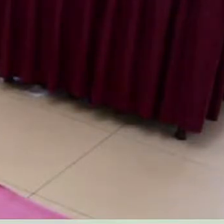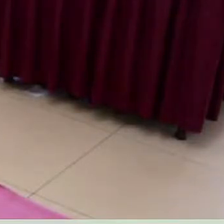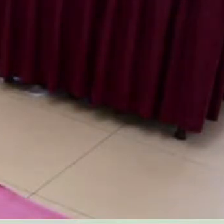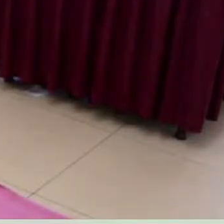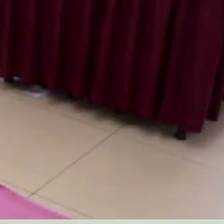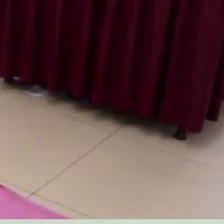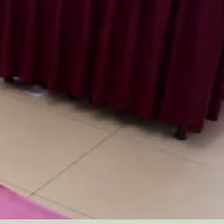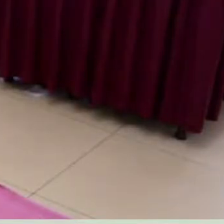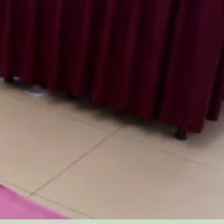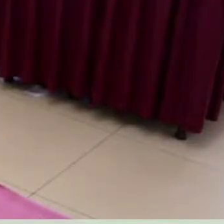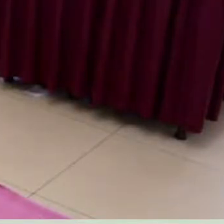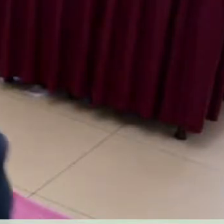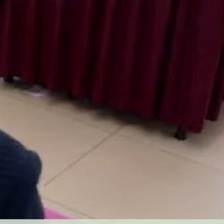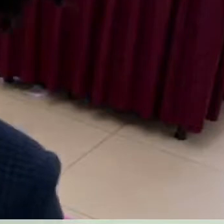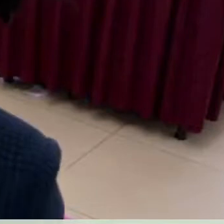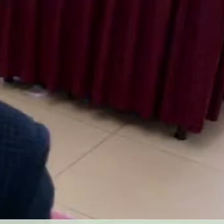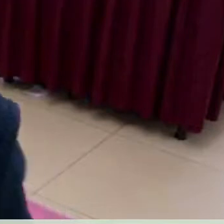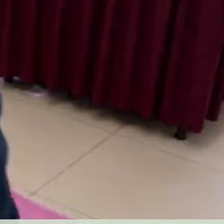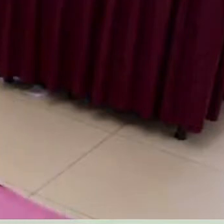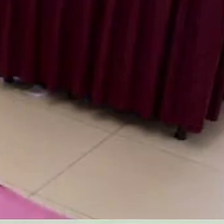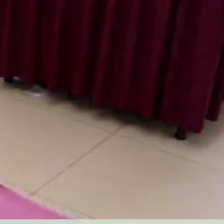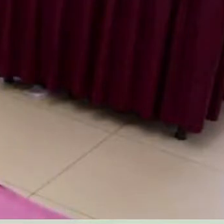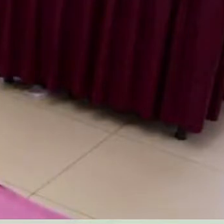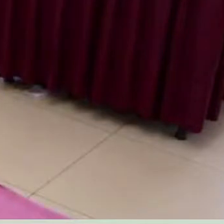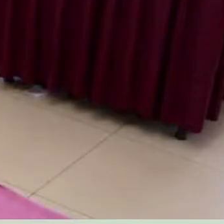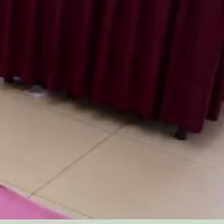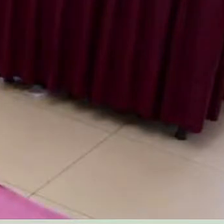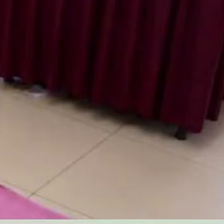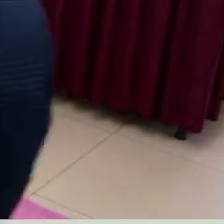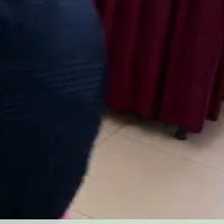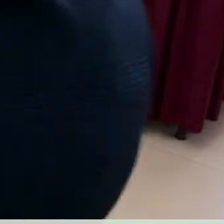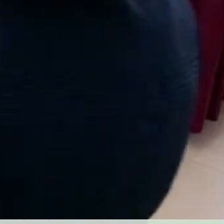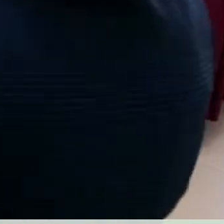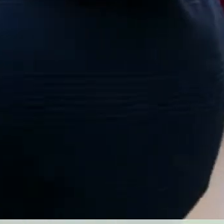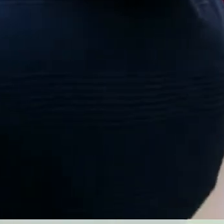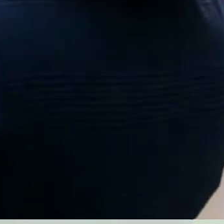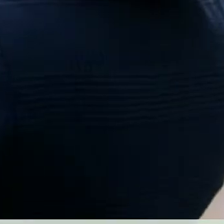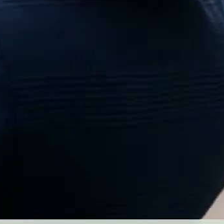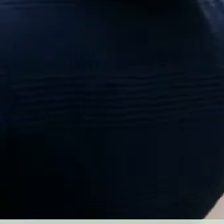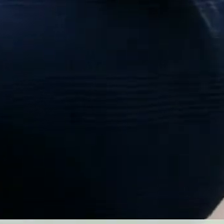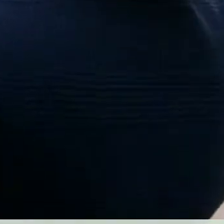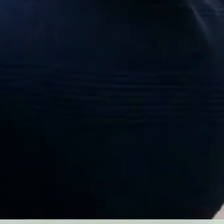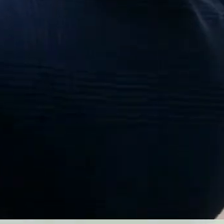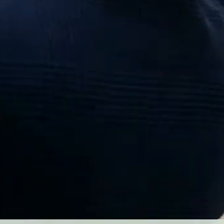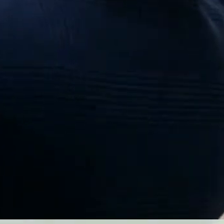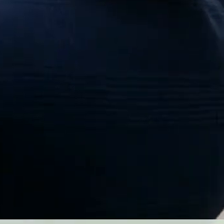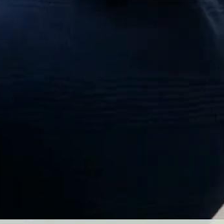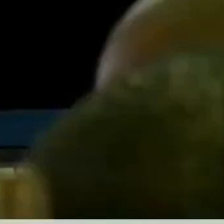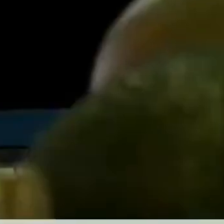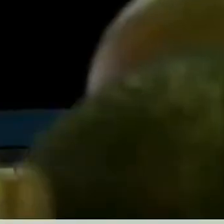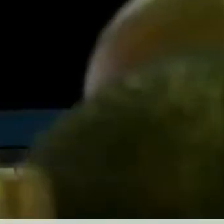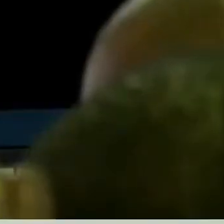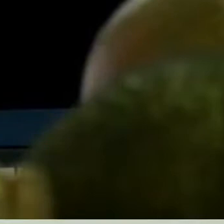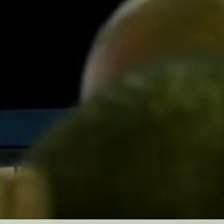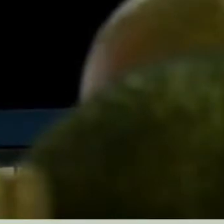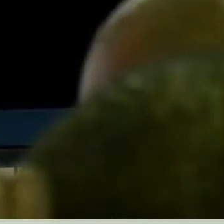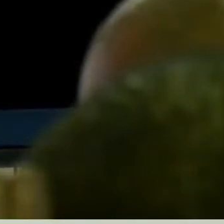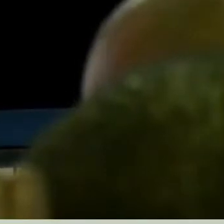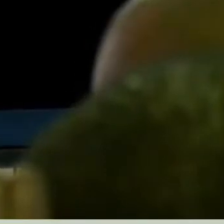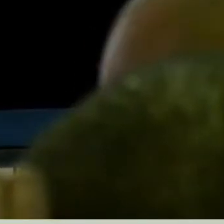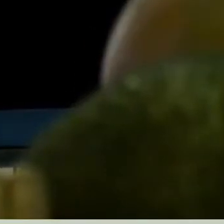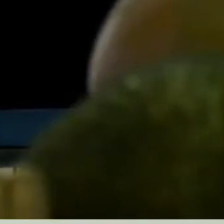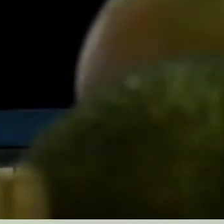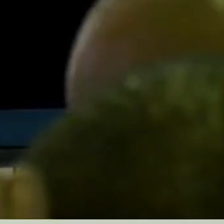you have taken what Paul says to Timothy: do not let anyone look down upon